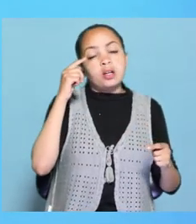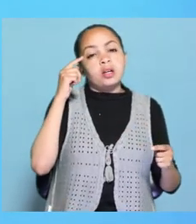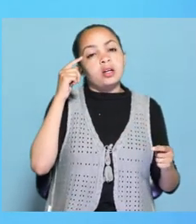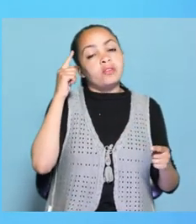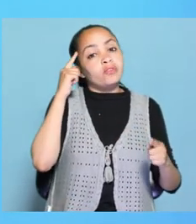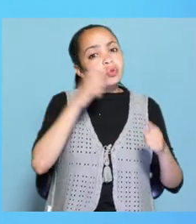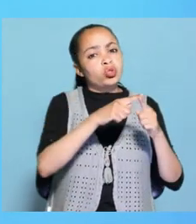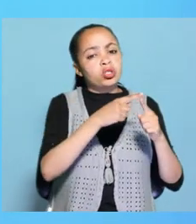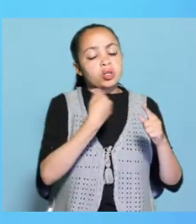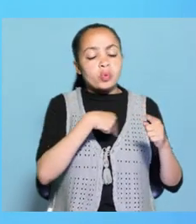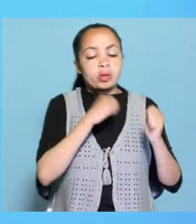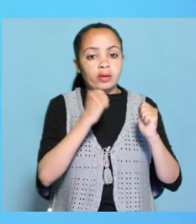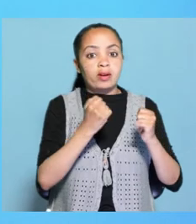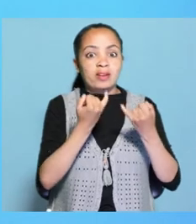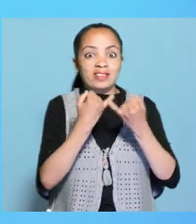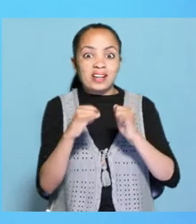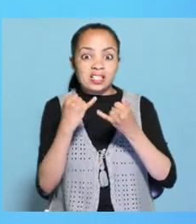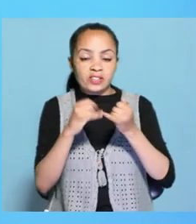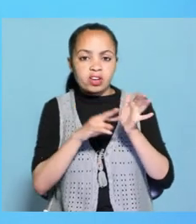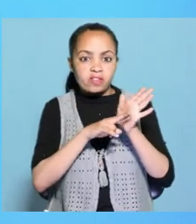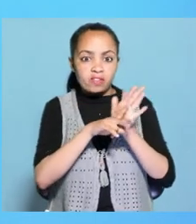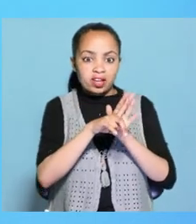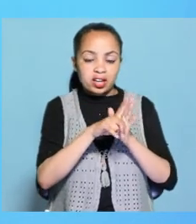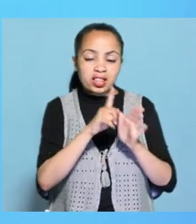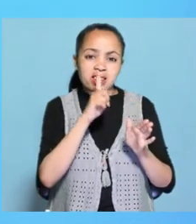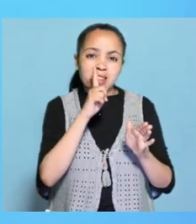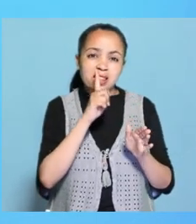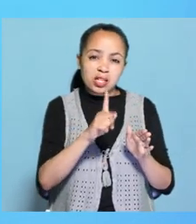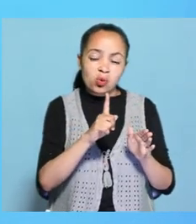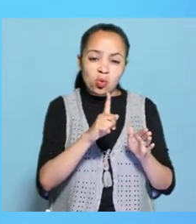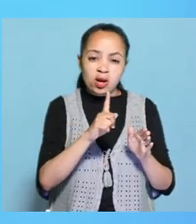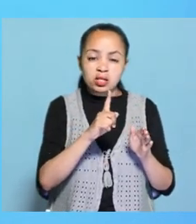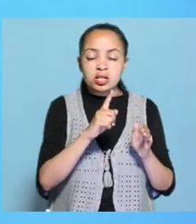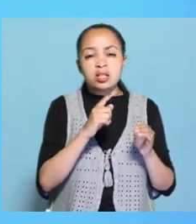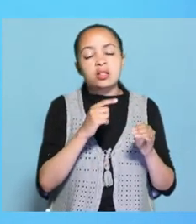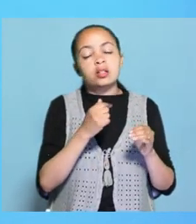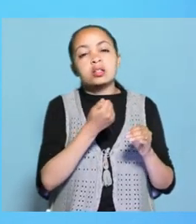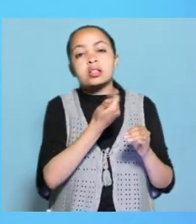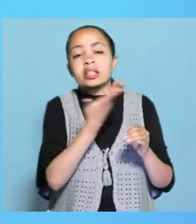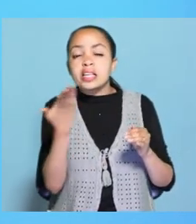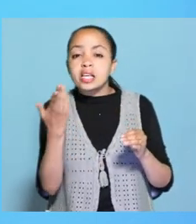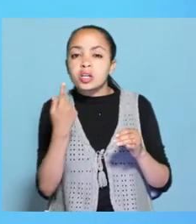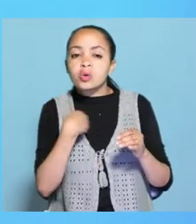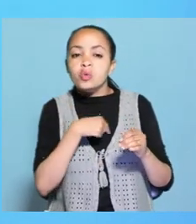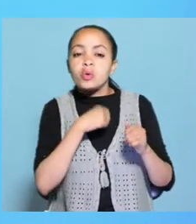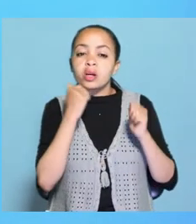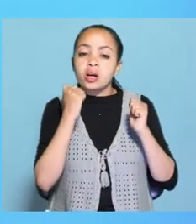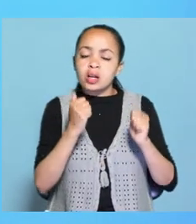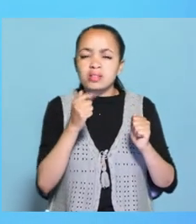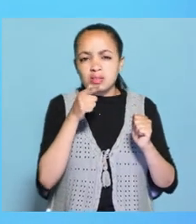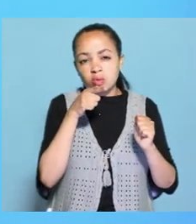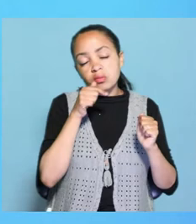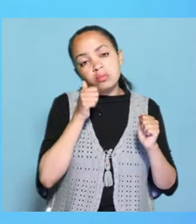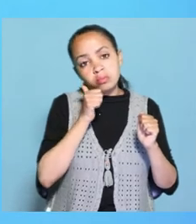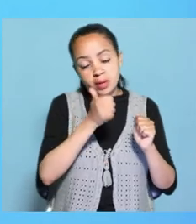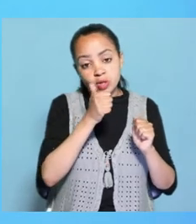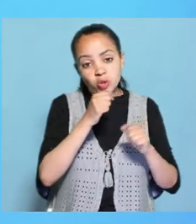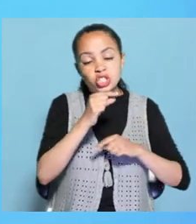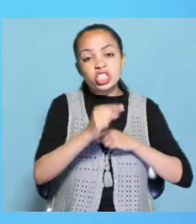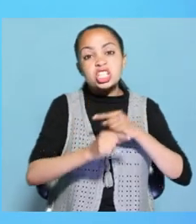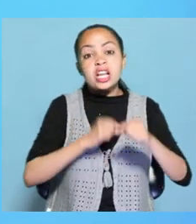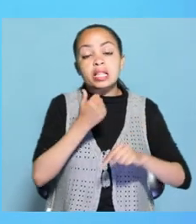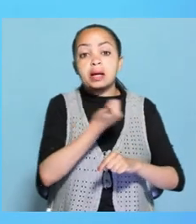virus. The one criteria important to classify viruses based on their genetic